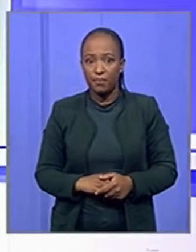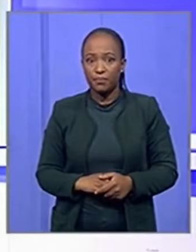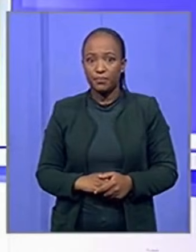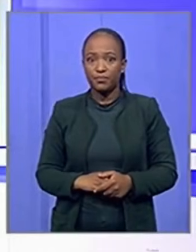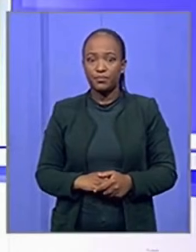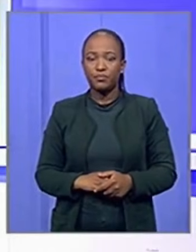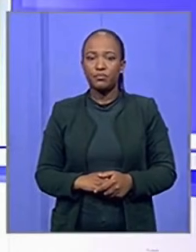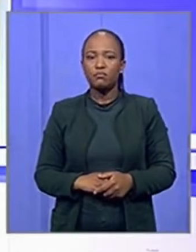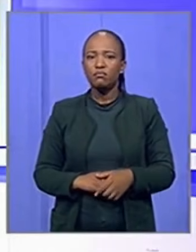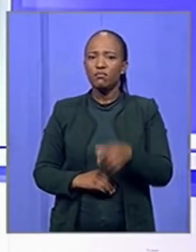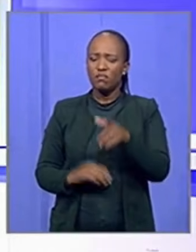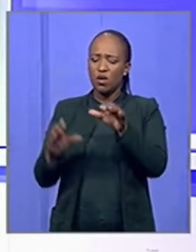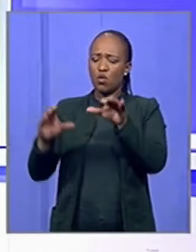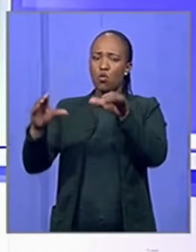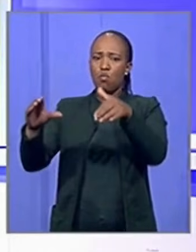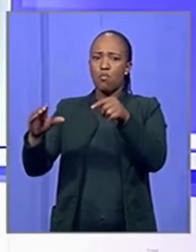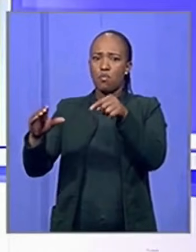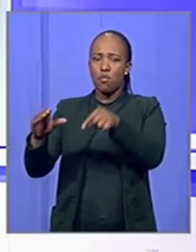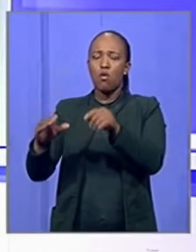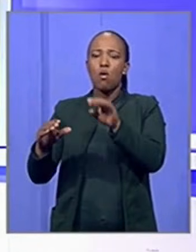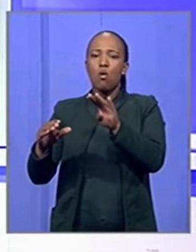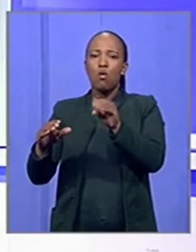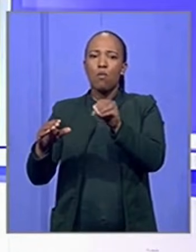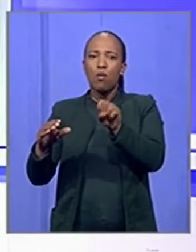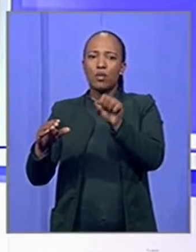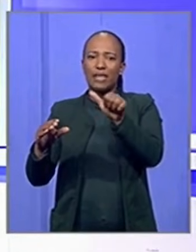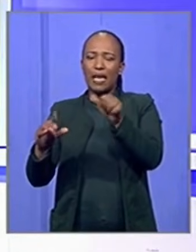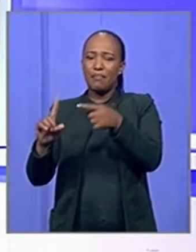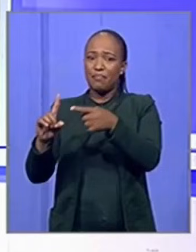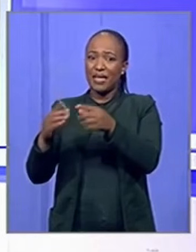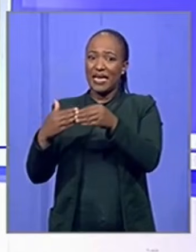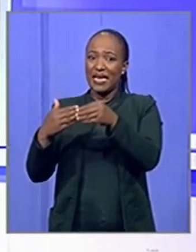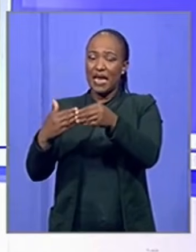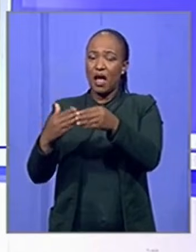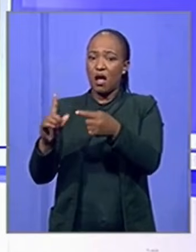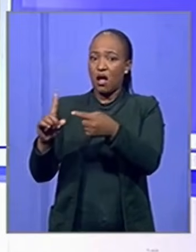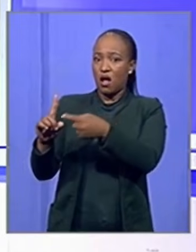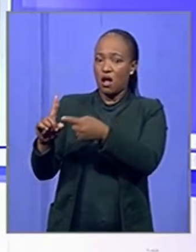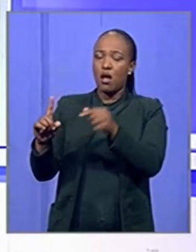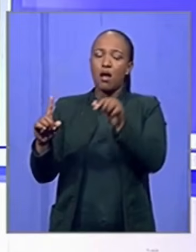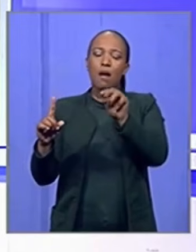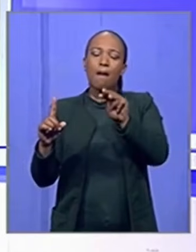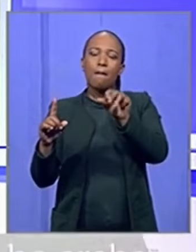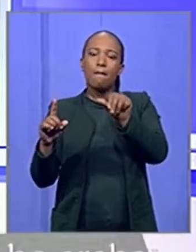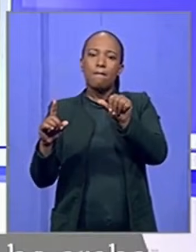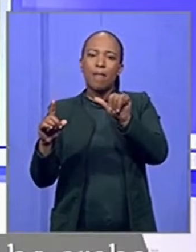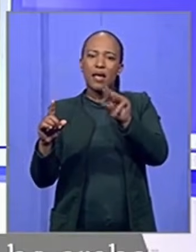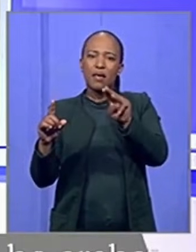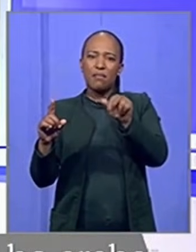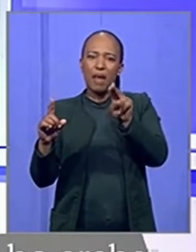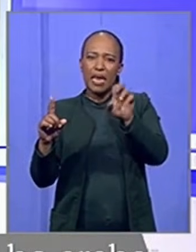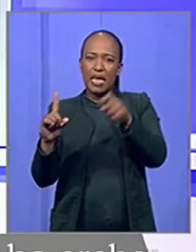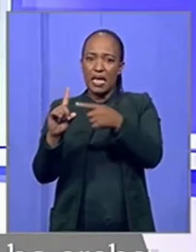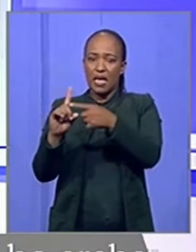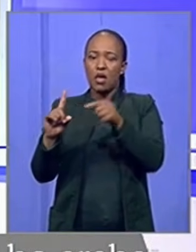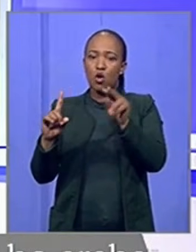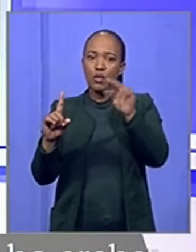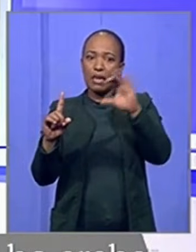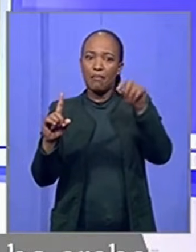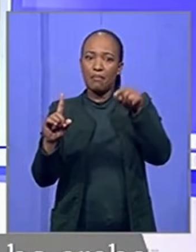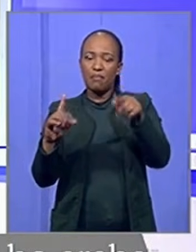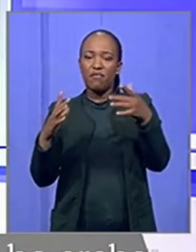Kaoleleng re fumana hore moetapele wa bosa Mmusi Maimane o entse kgoeletso ho lefapha la thuto provinceng ya Northern Cape ho sebetsana le dinokwane